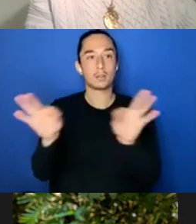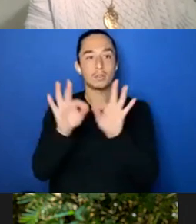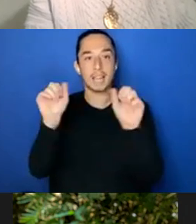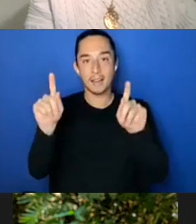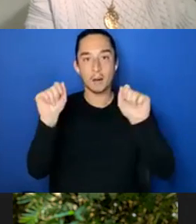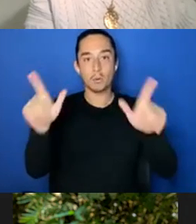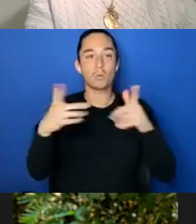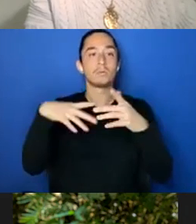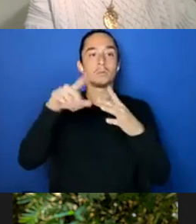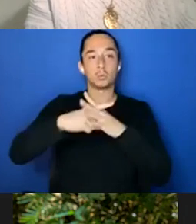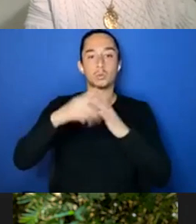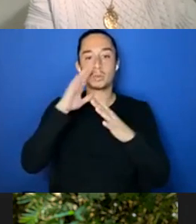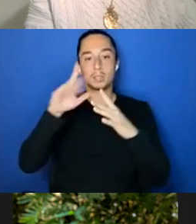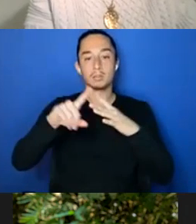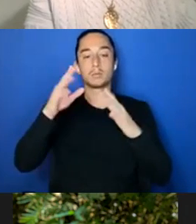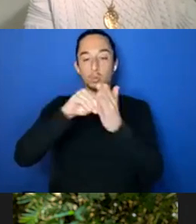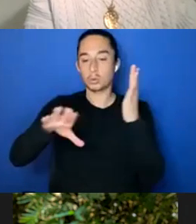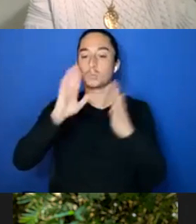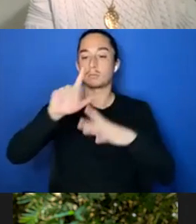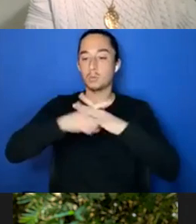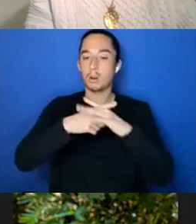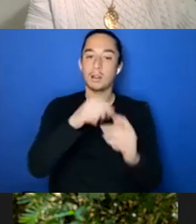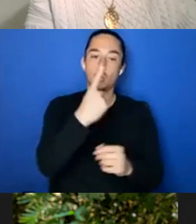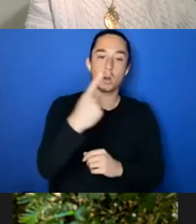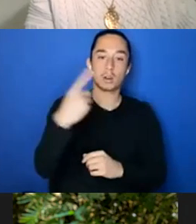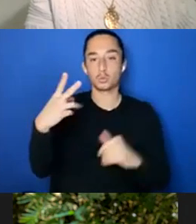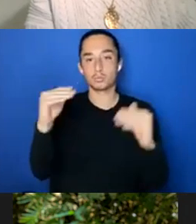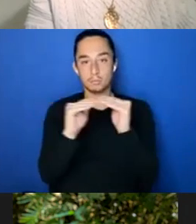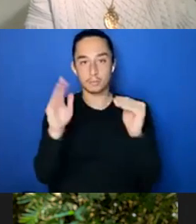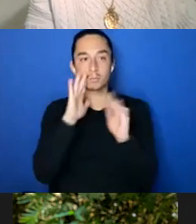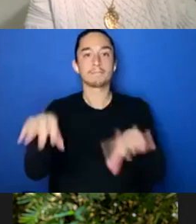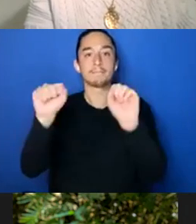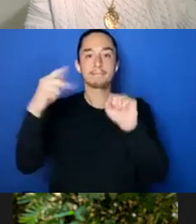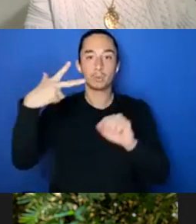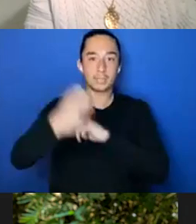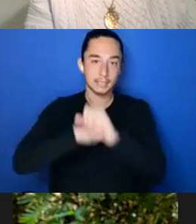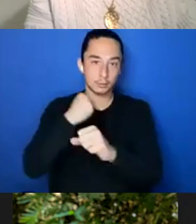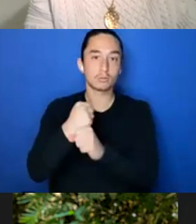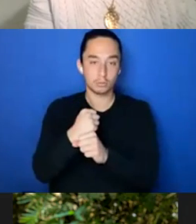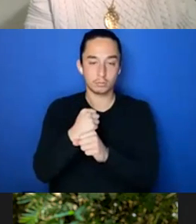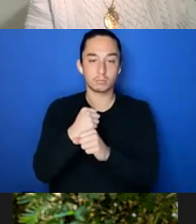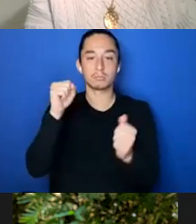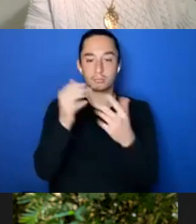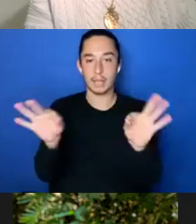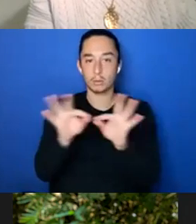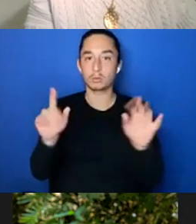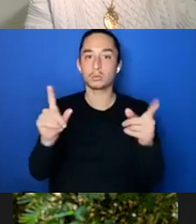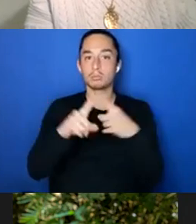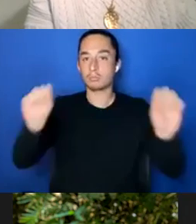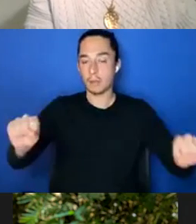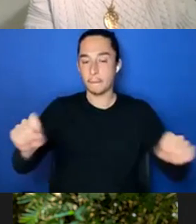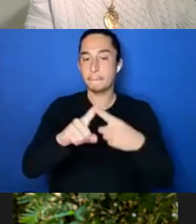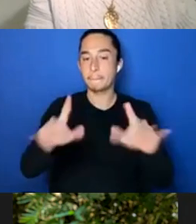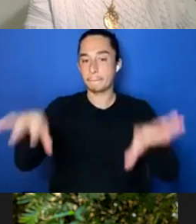students would be starting at a 1-2 level and doing 3 years of language in order to be able to do